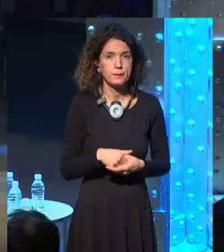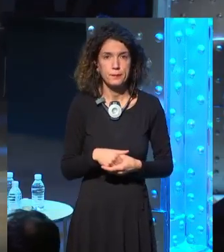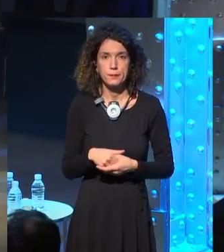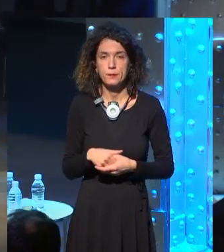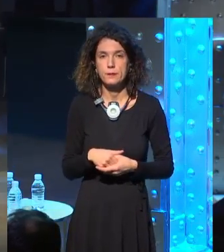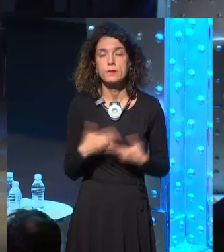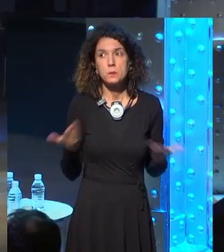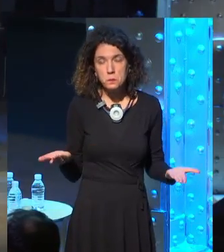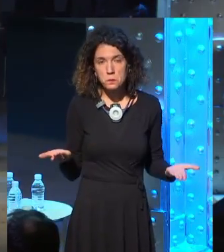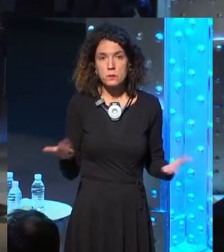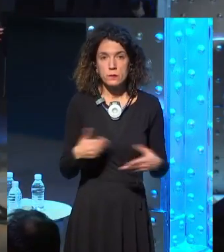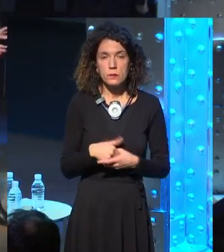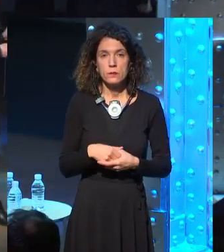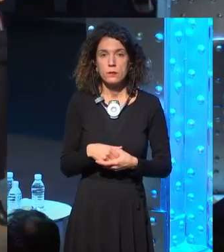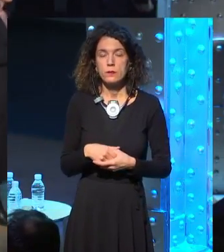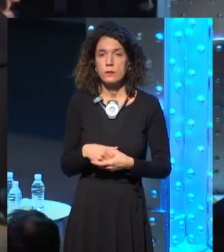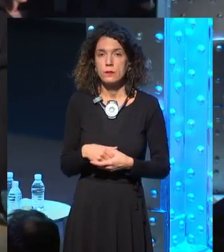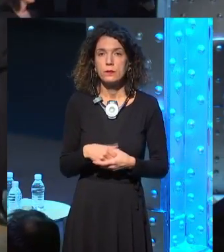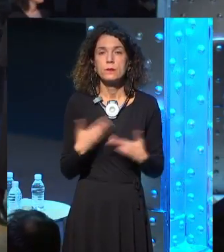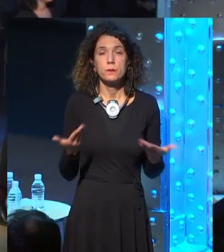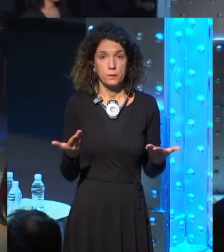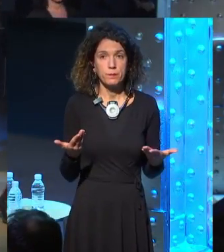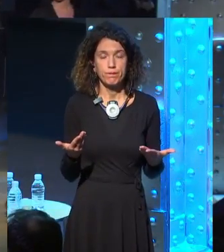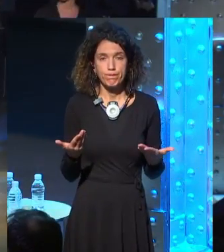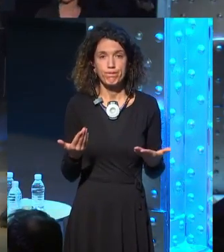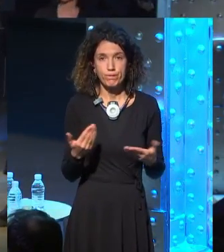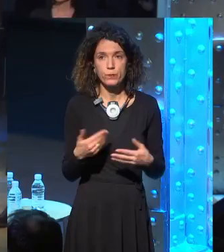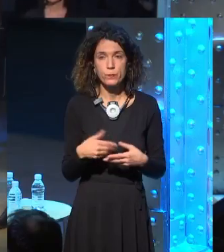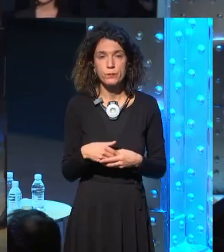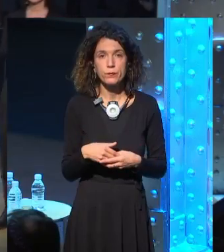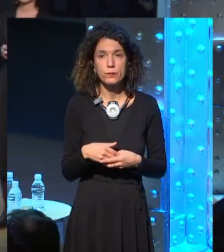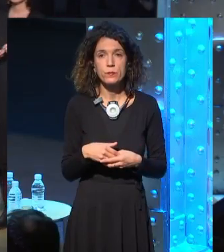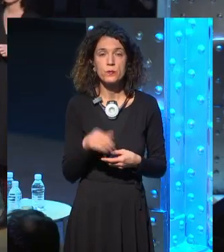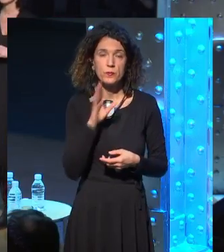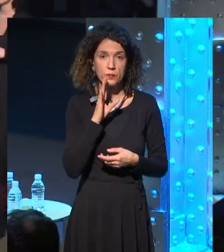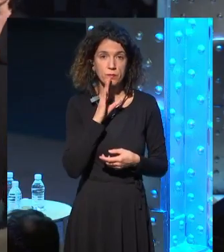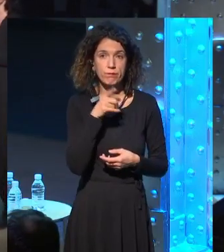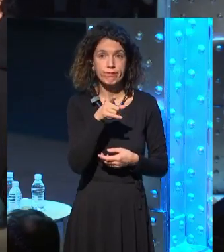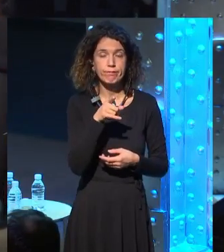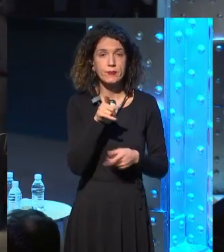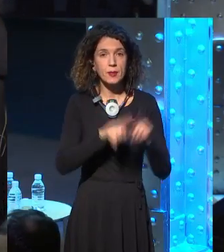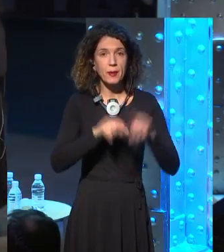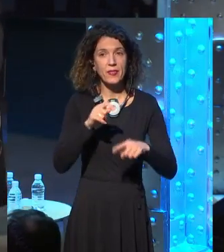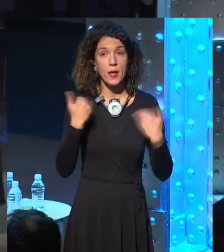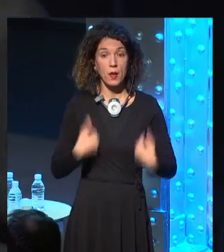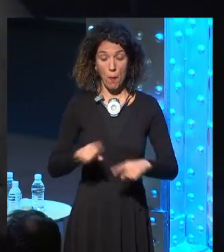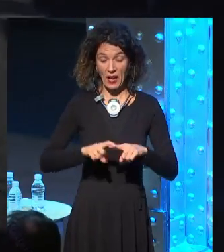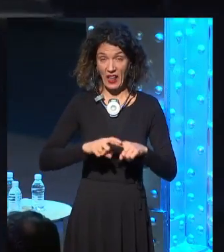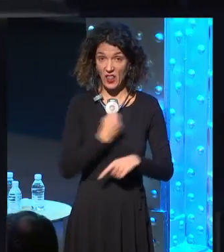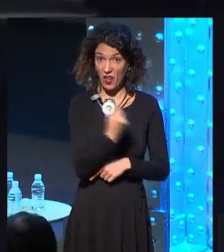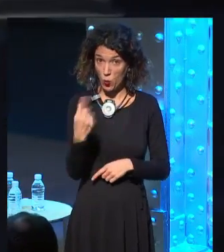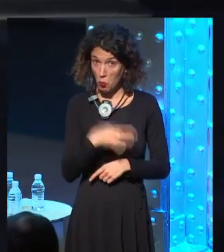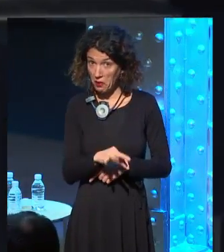So it's partly based on your personality, maybe, or just having